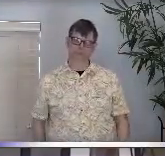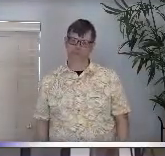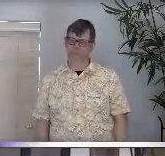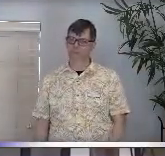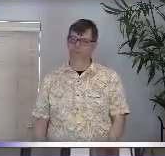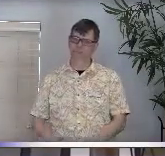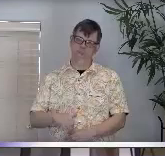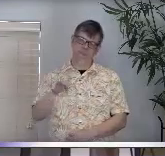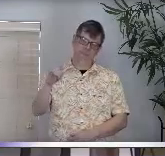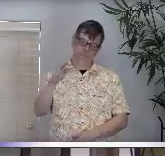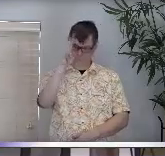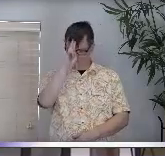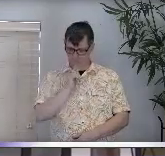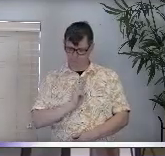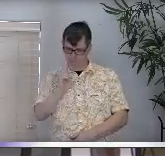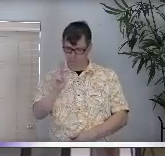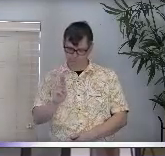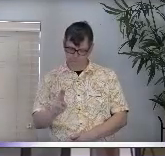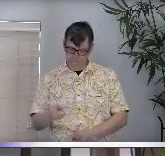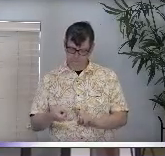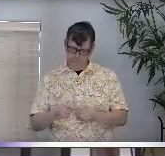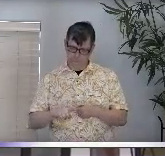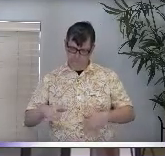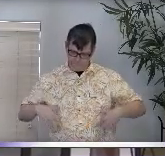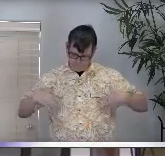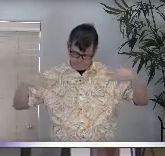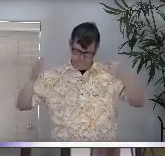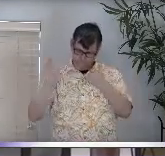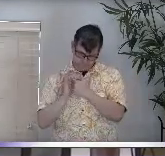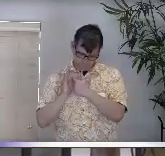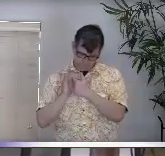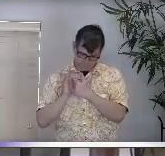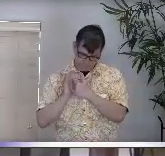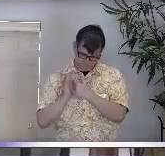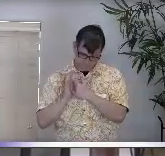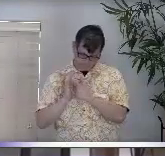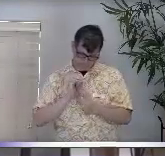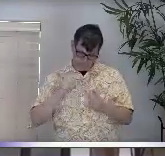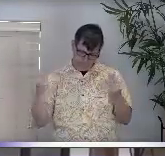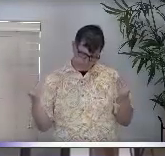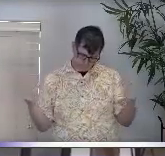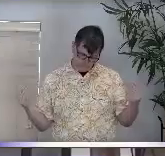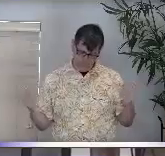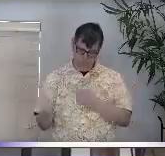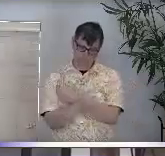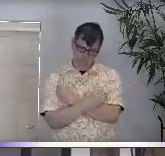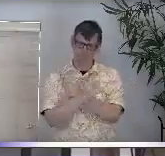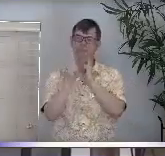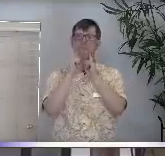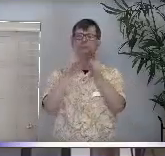and the Spirit is a really, like, I could just feel it, and I don't want to have a loving conversation with